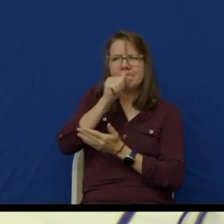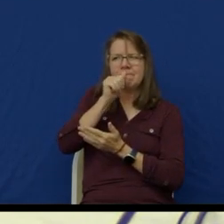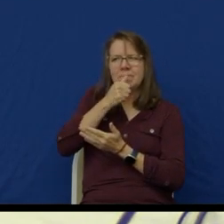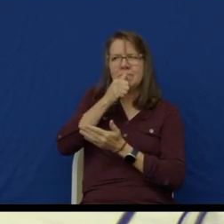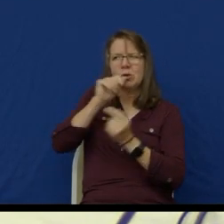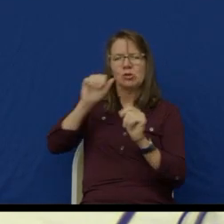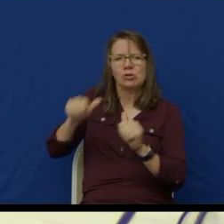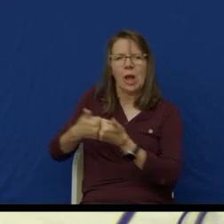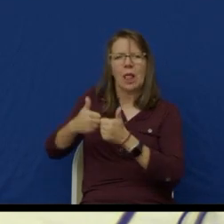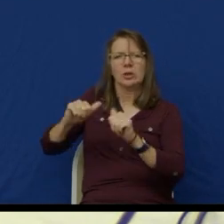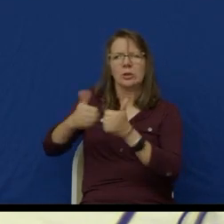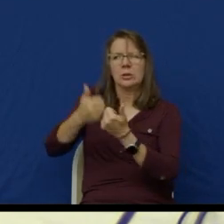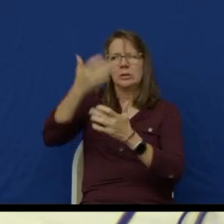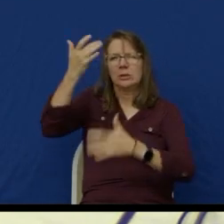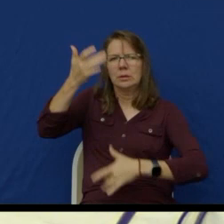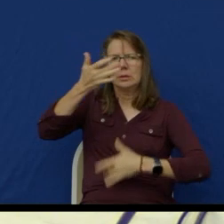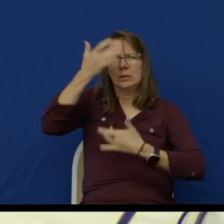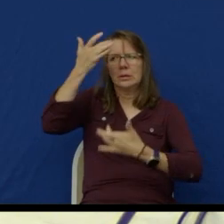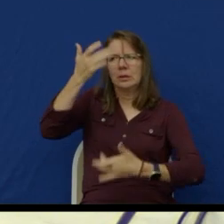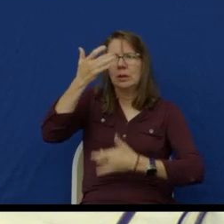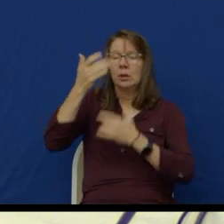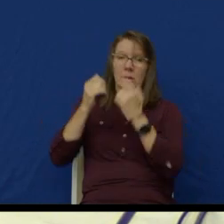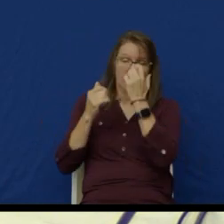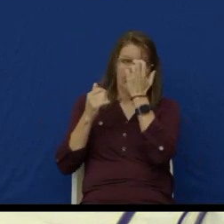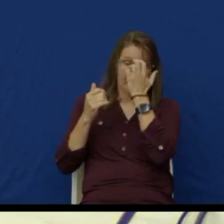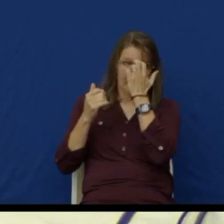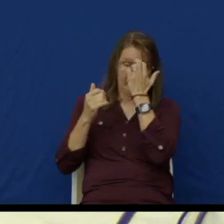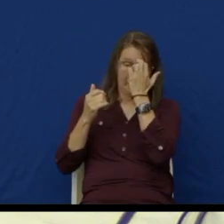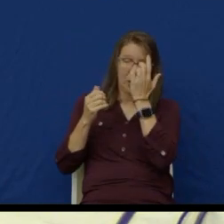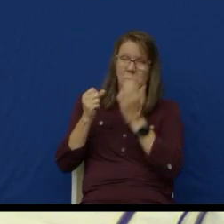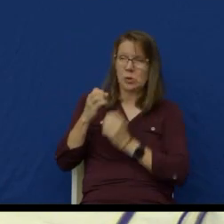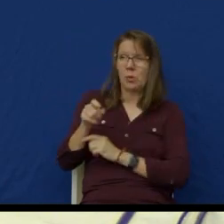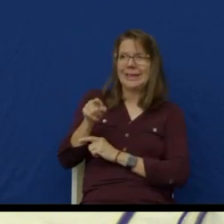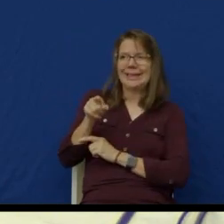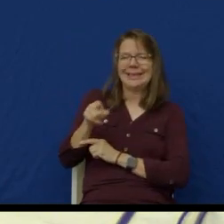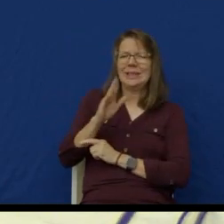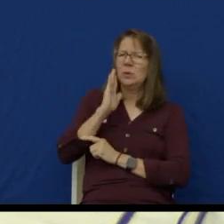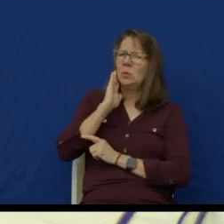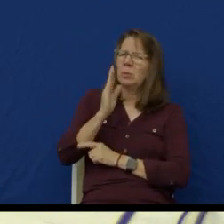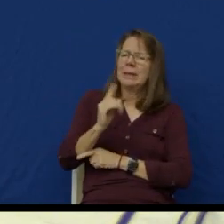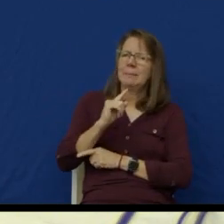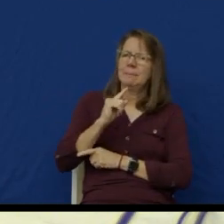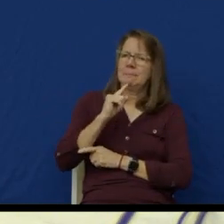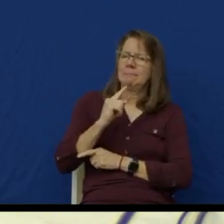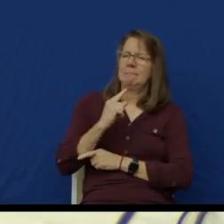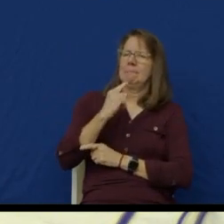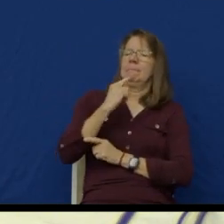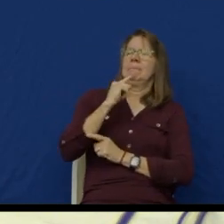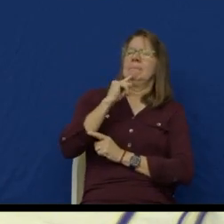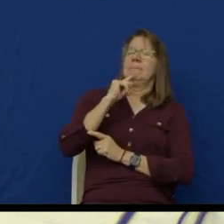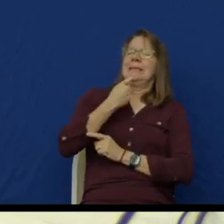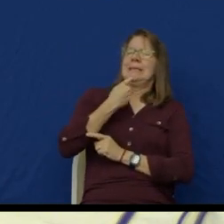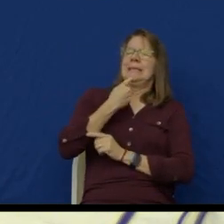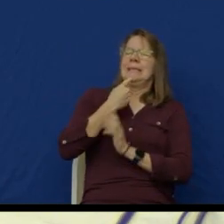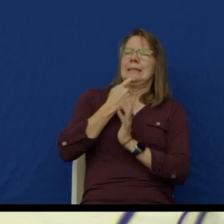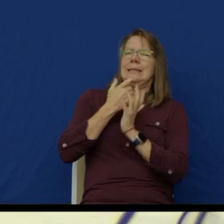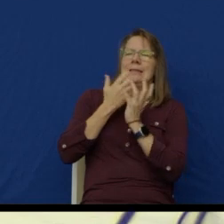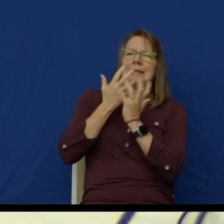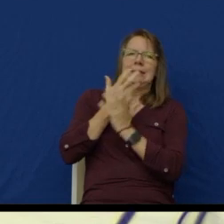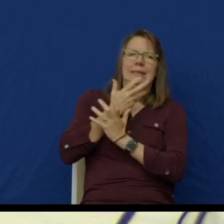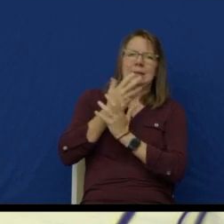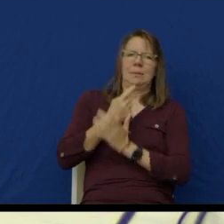illnesses. So Alvis Johnson will be really missed. Agreed. And the thing